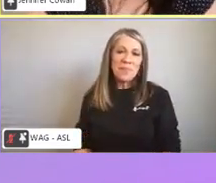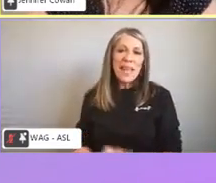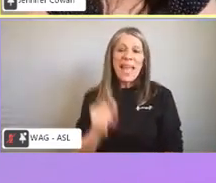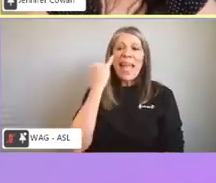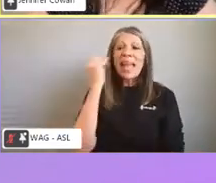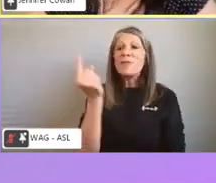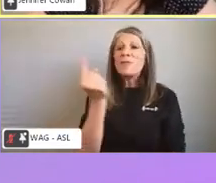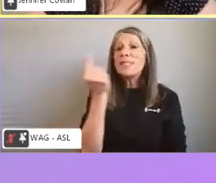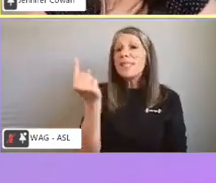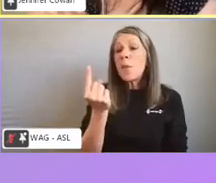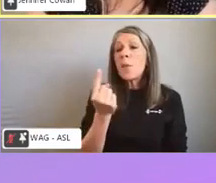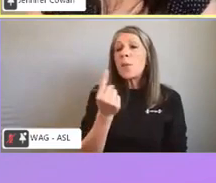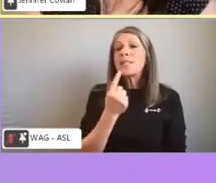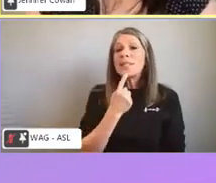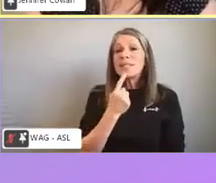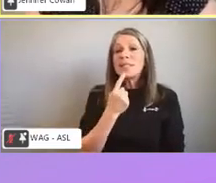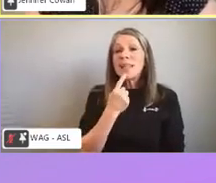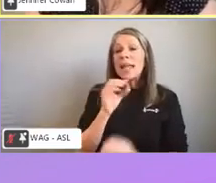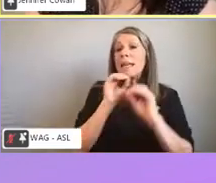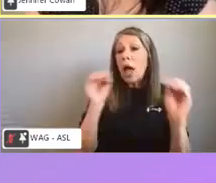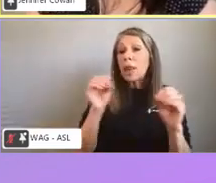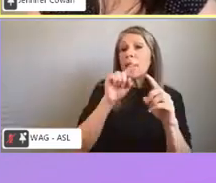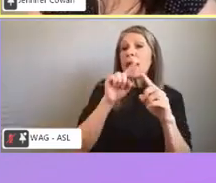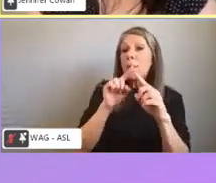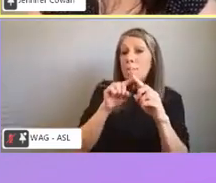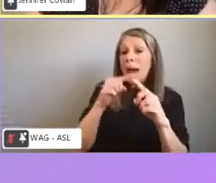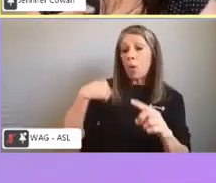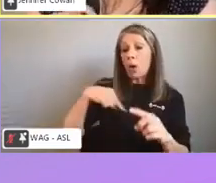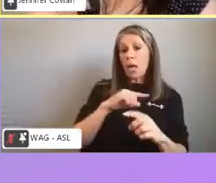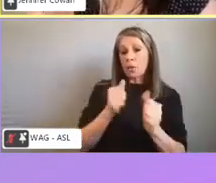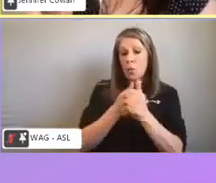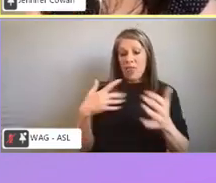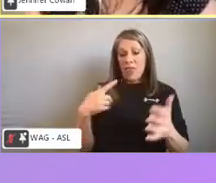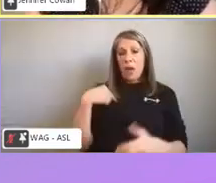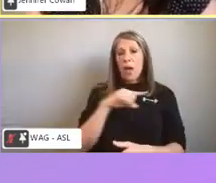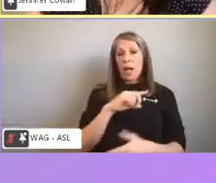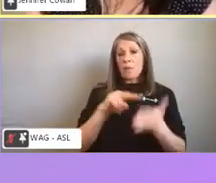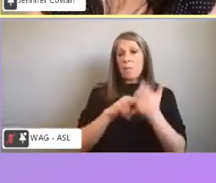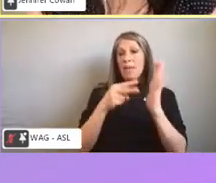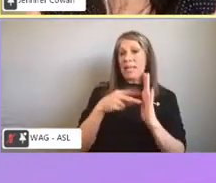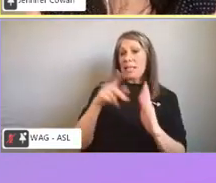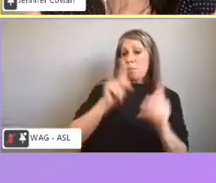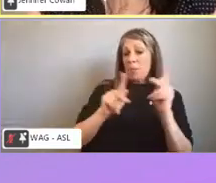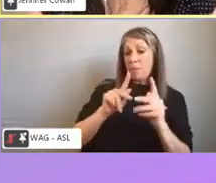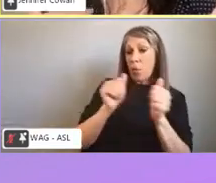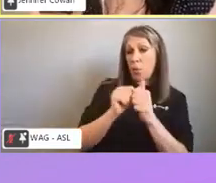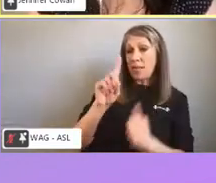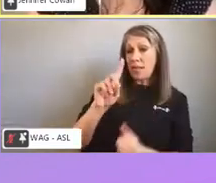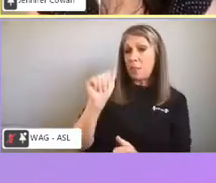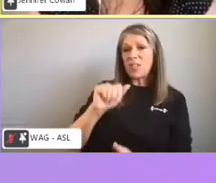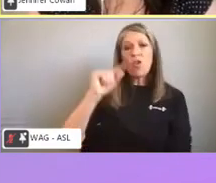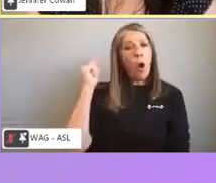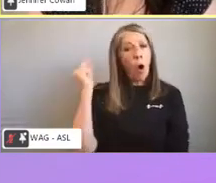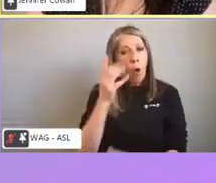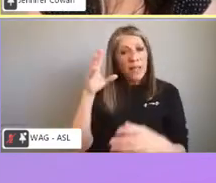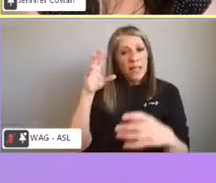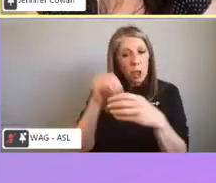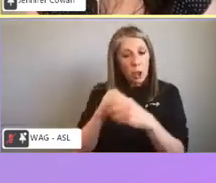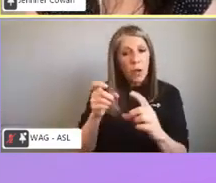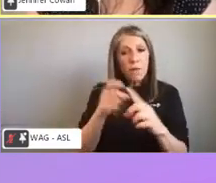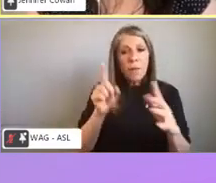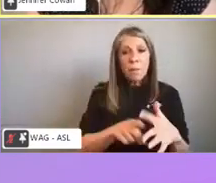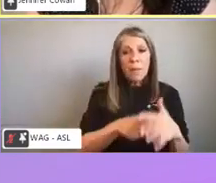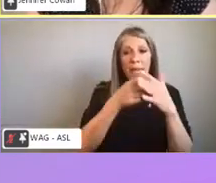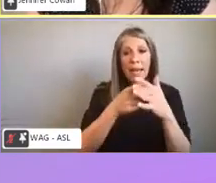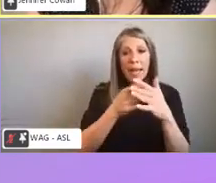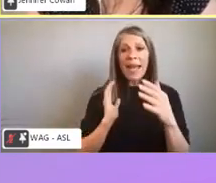were to say that nothing about us without us means that people with disabilities are always included from the start, and our